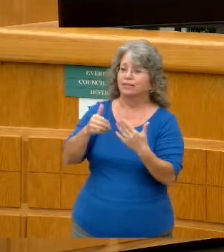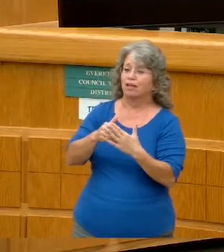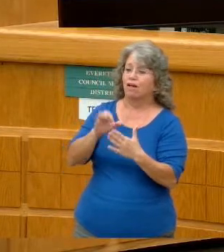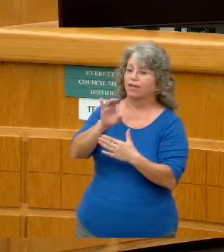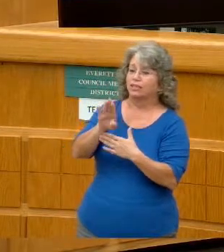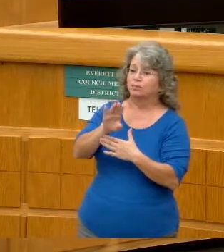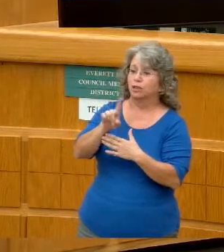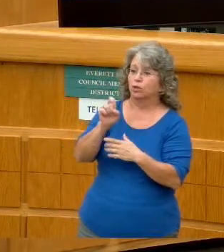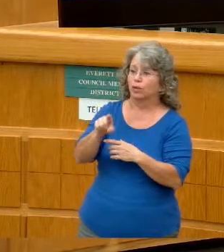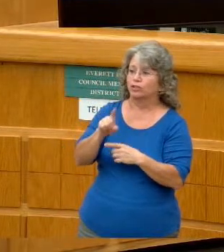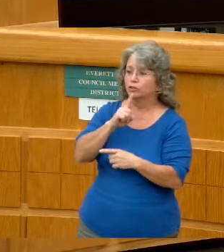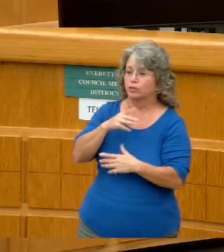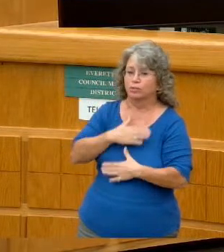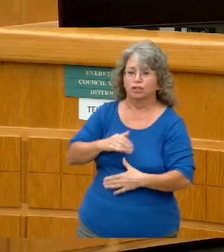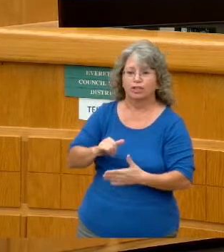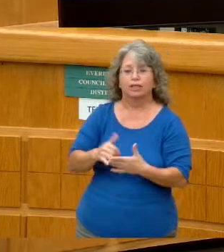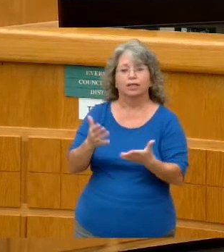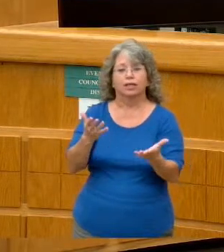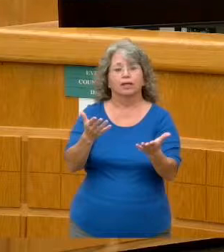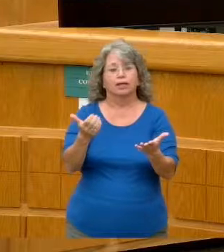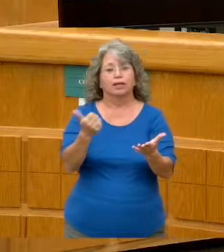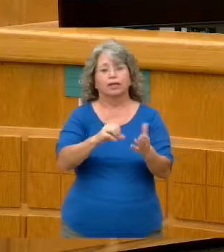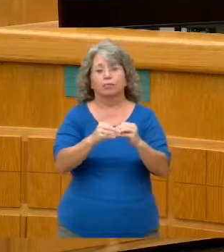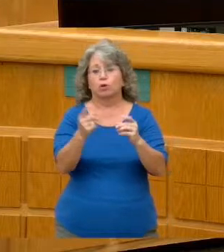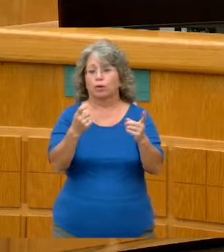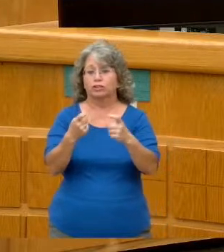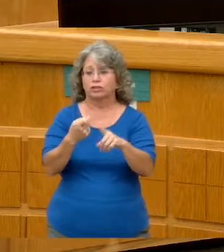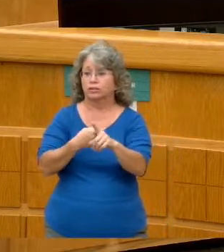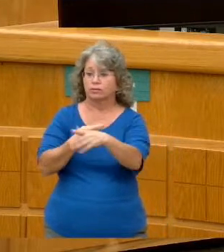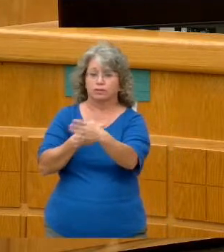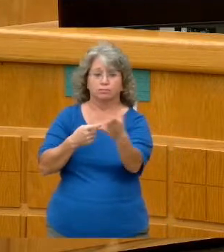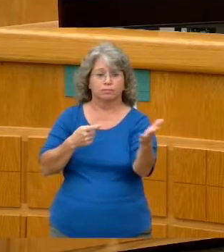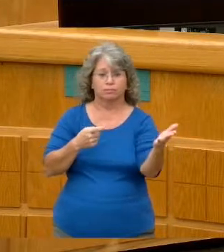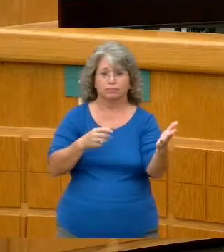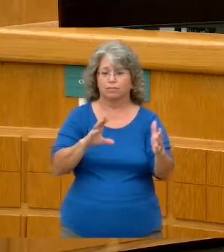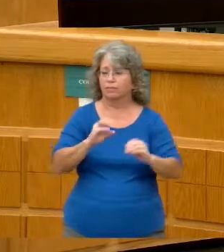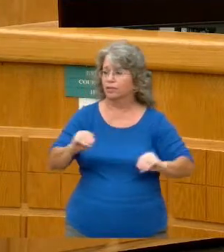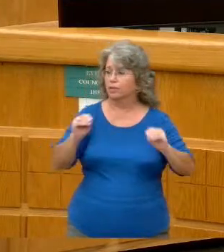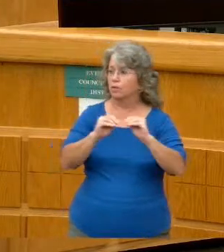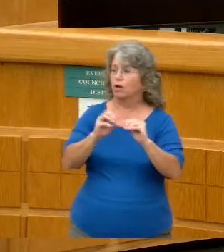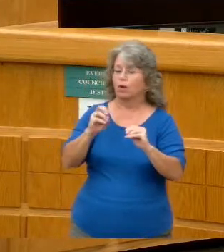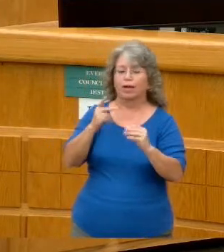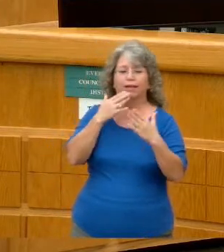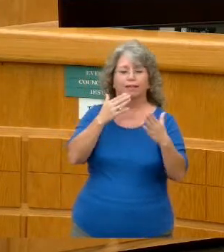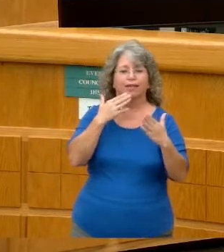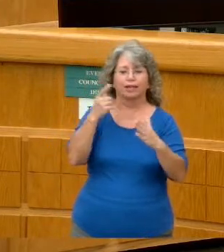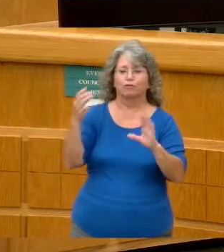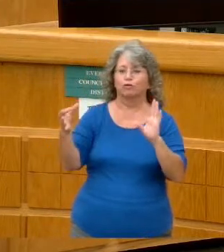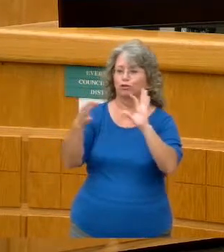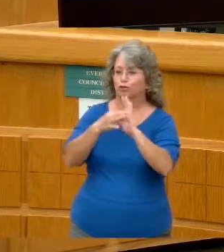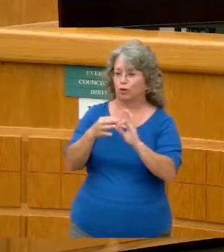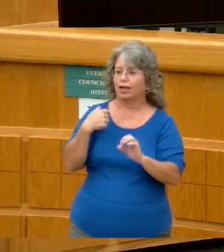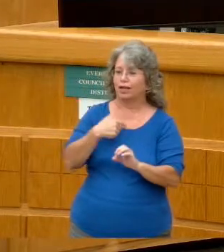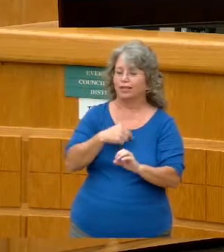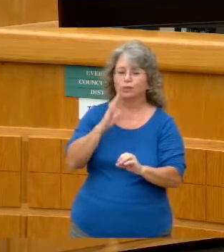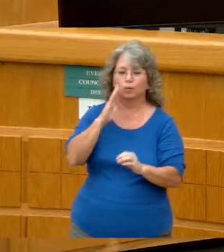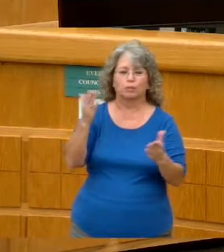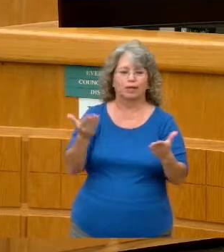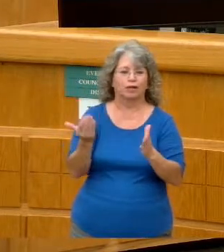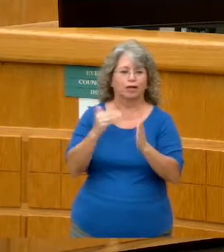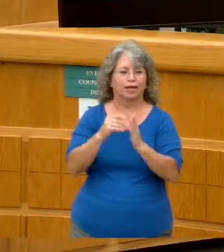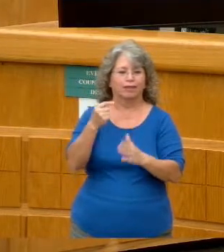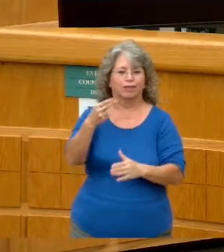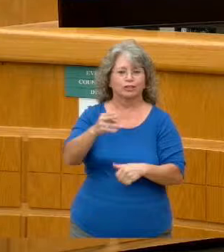appreciate it. thank you. Are there any other questions? No. No further questions, so thank you all for joining